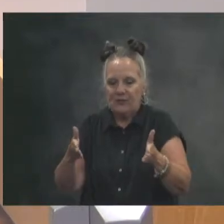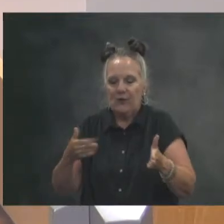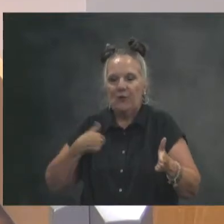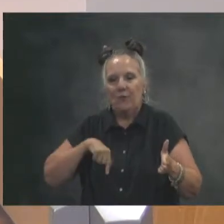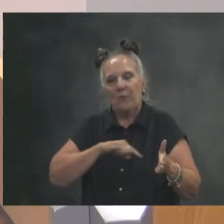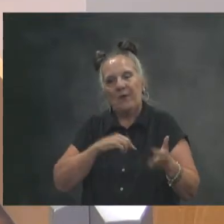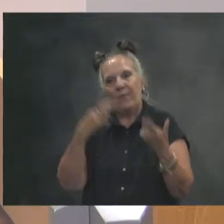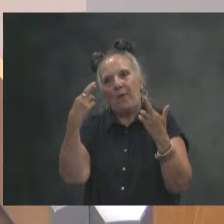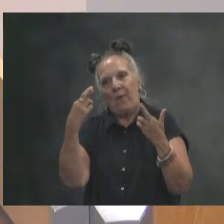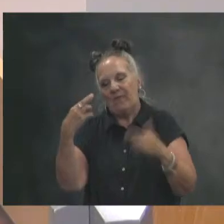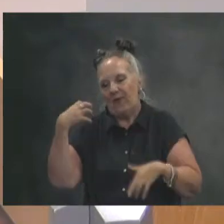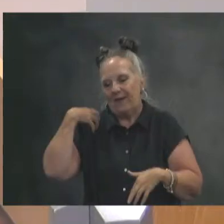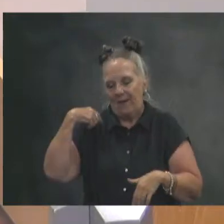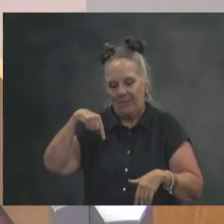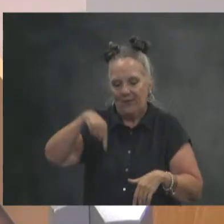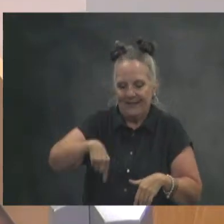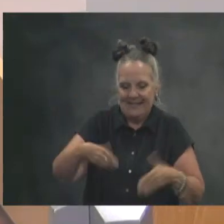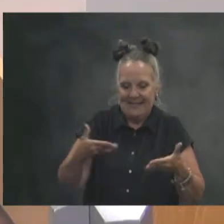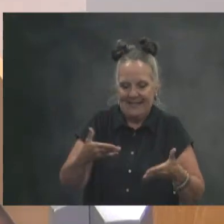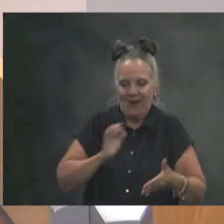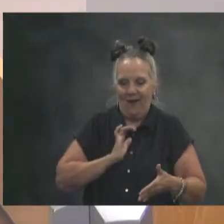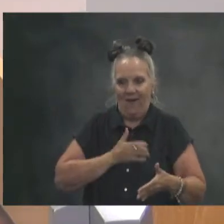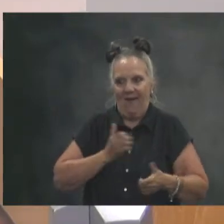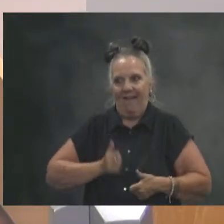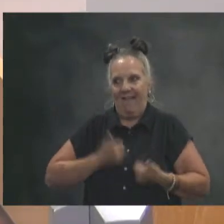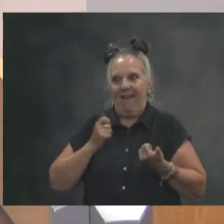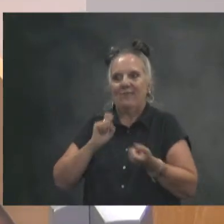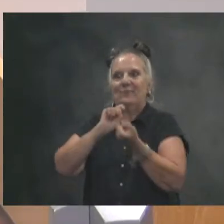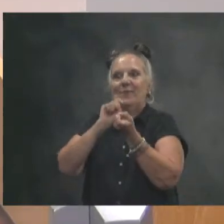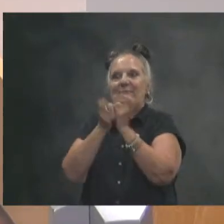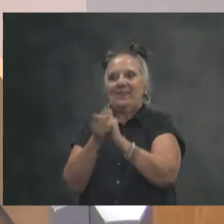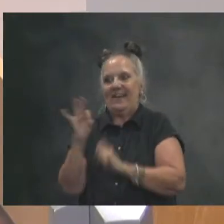be here. But oh, how our lives would have been changed.